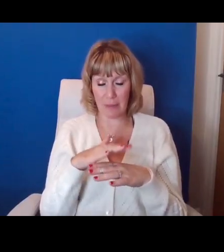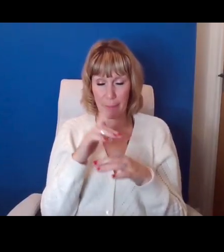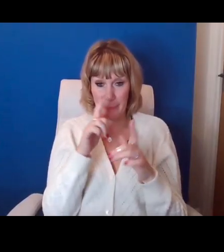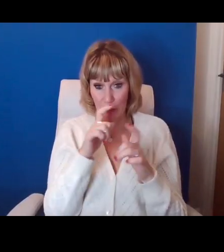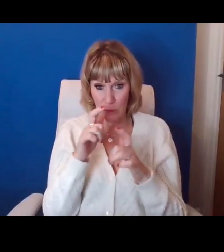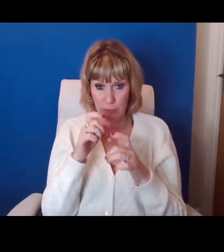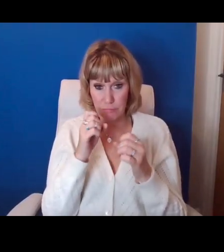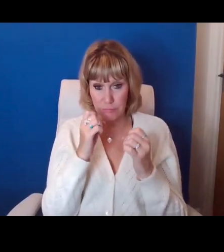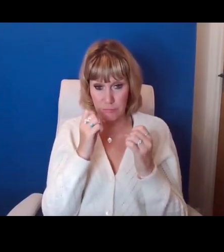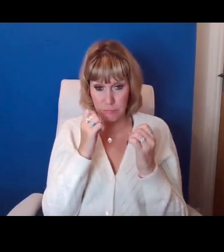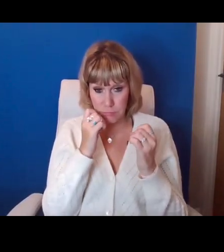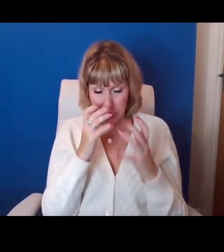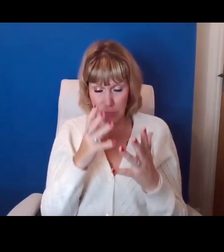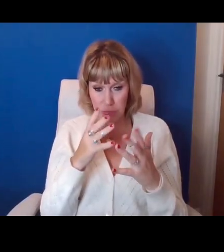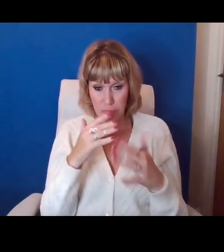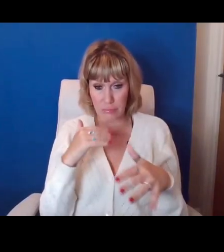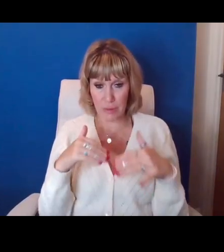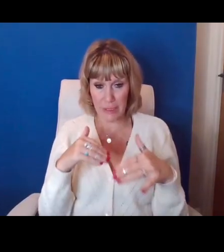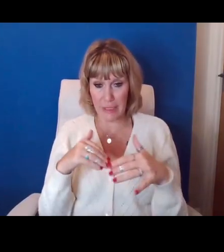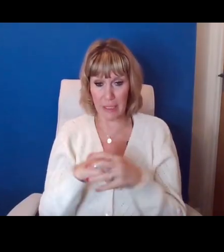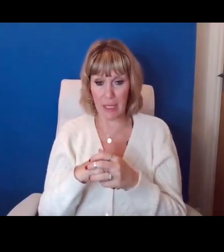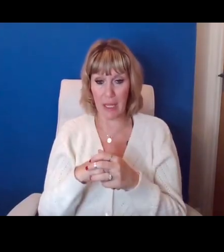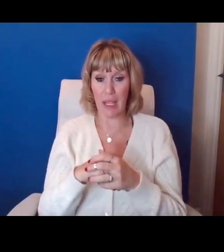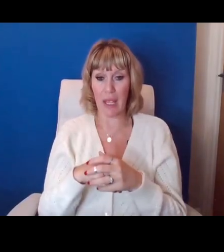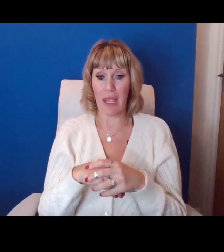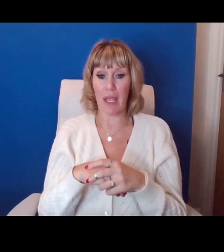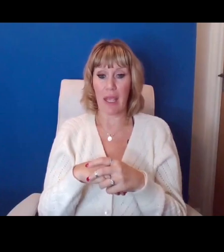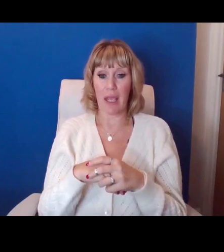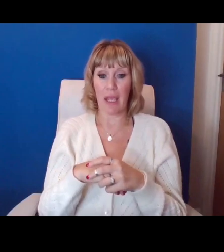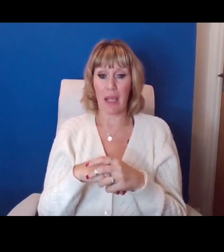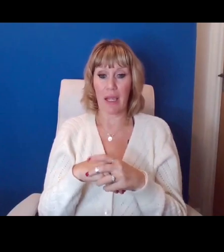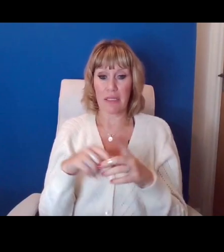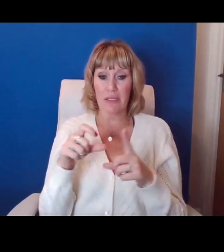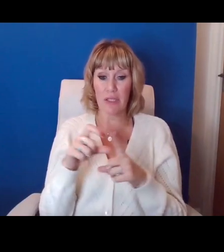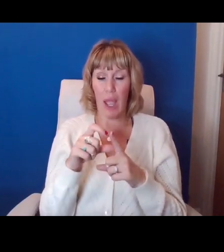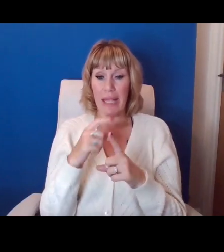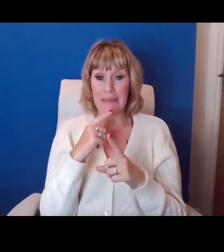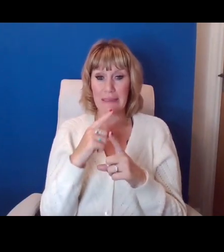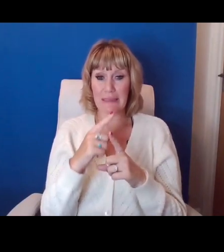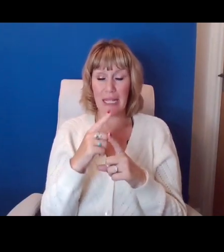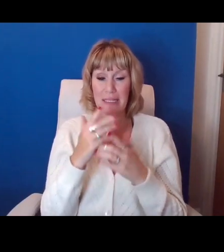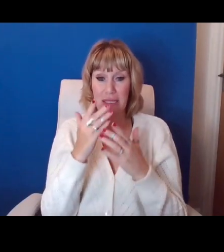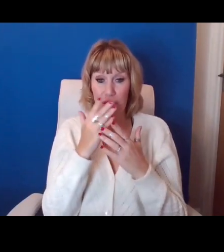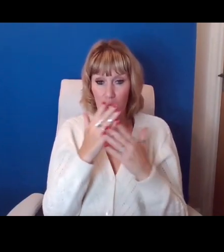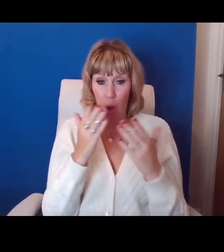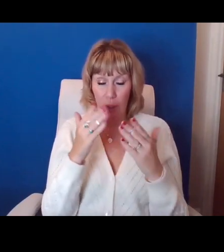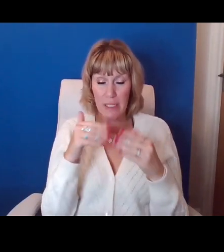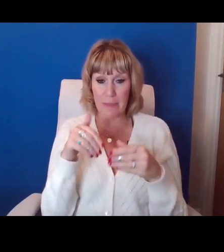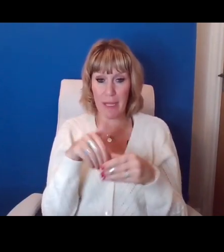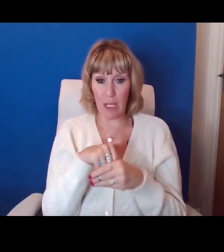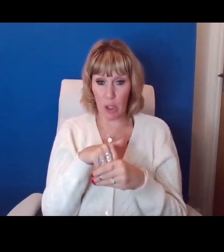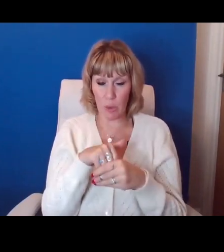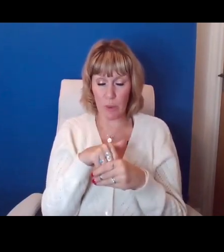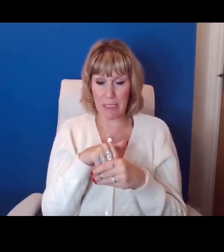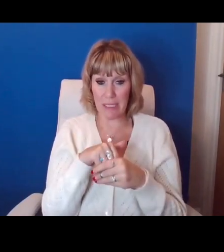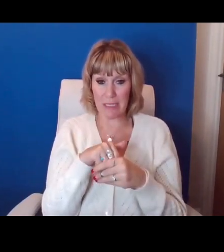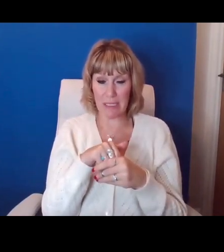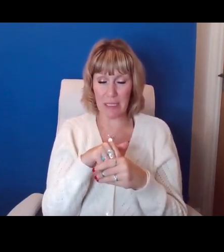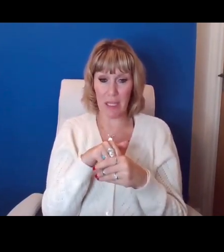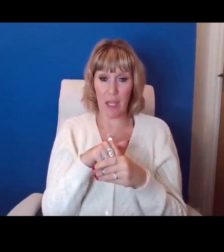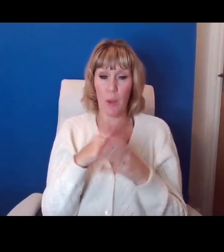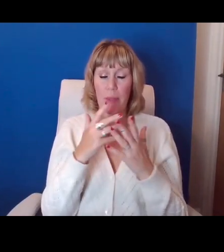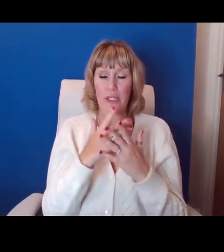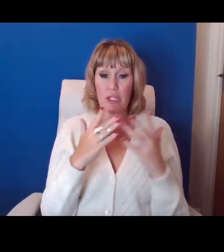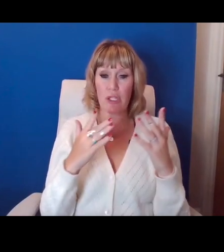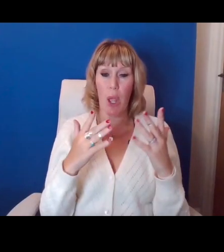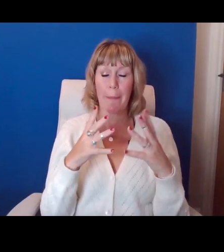Um, Diane Casey says it's an honor to be part of this exhibition with so many